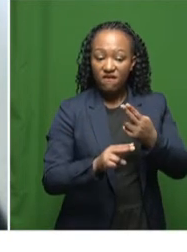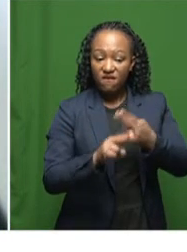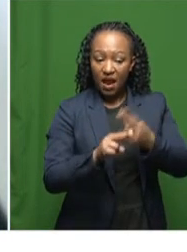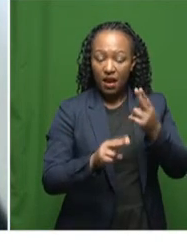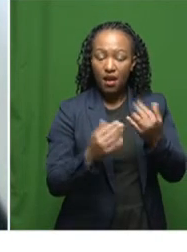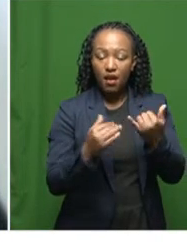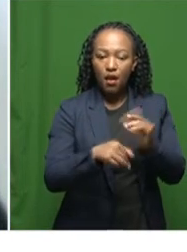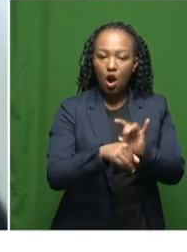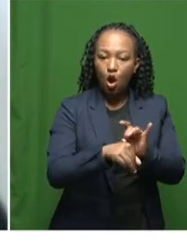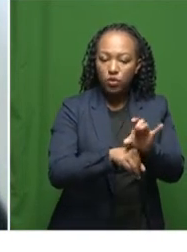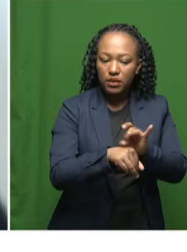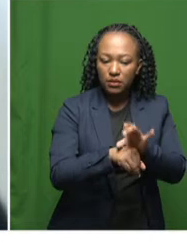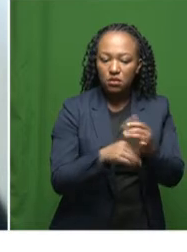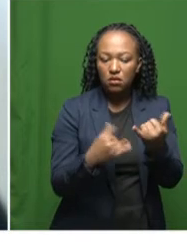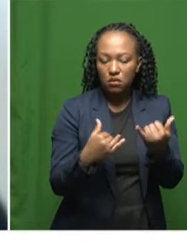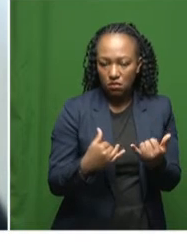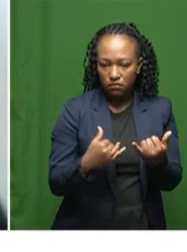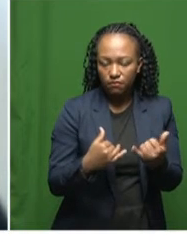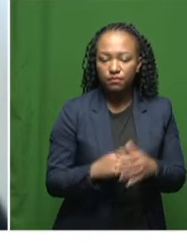consultation about those.